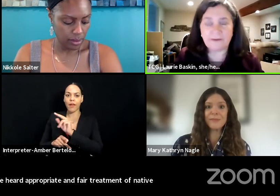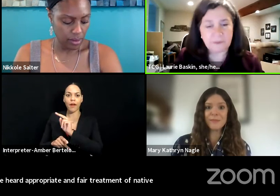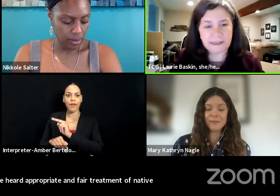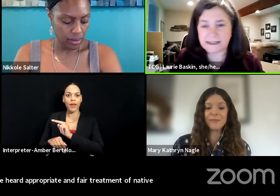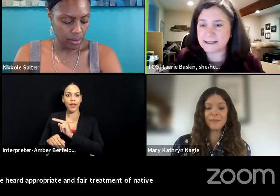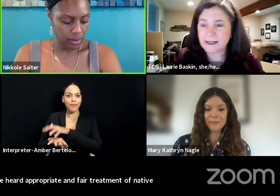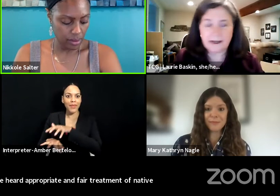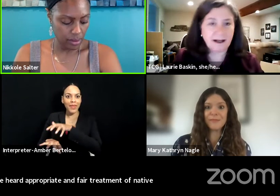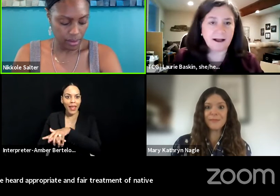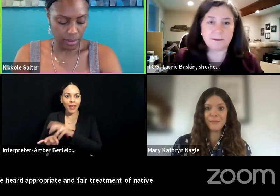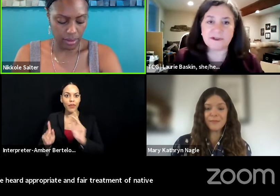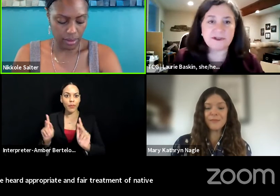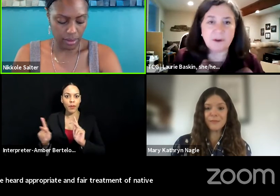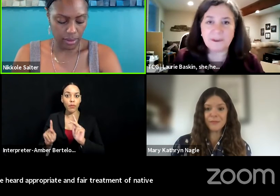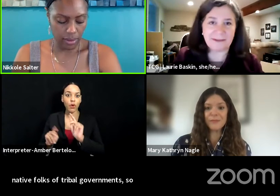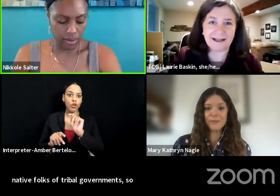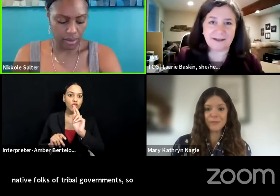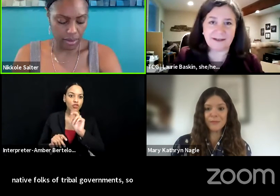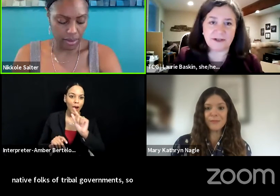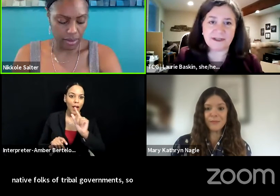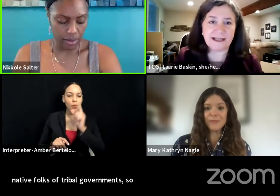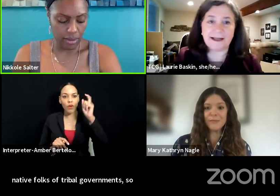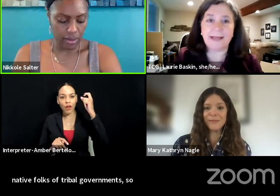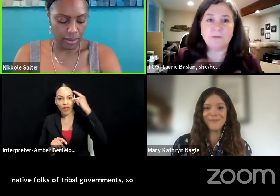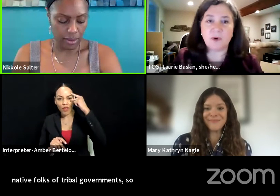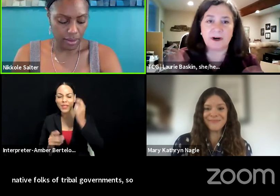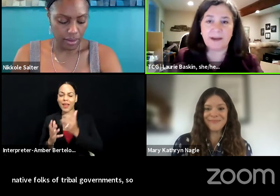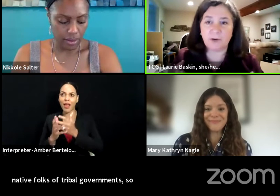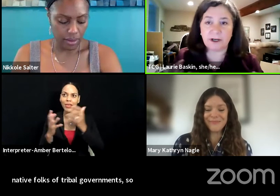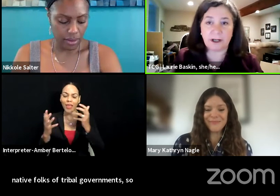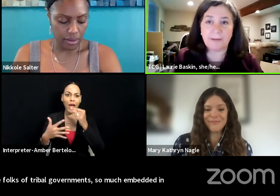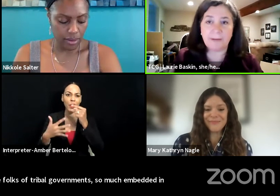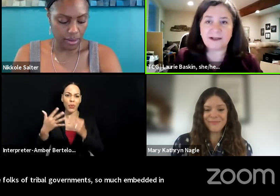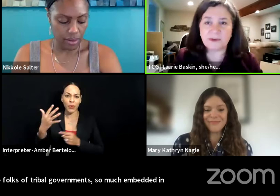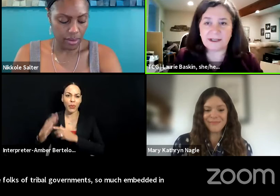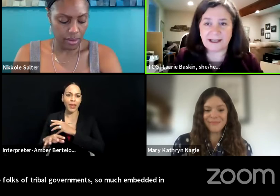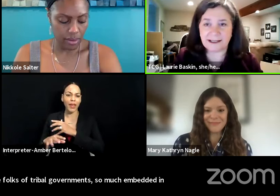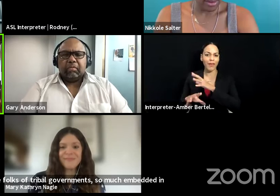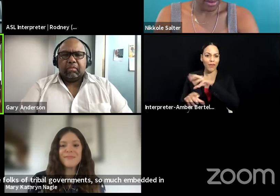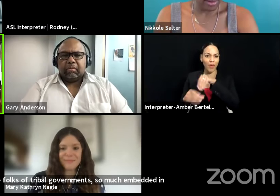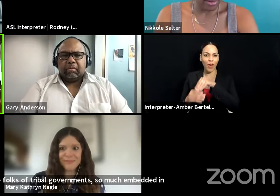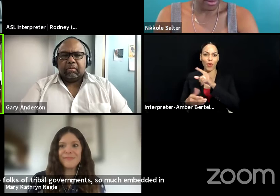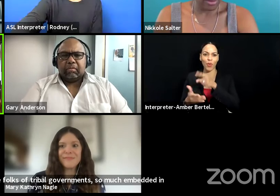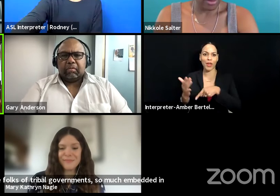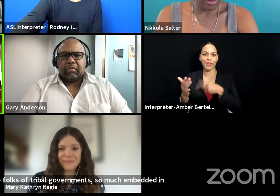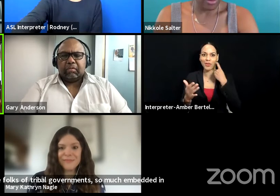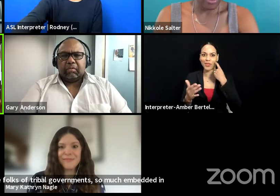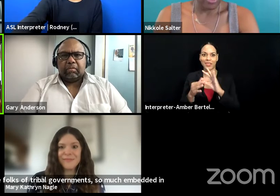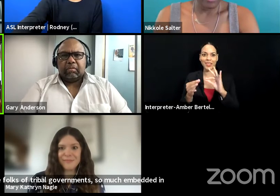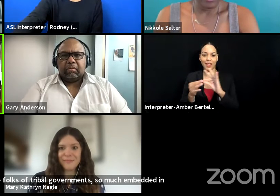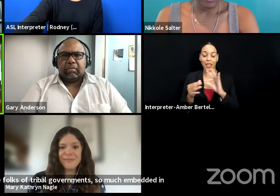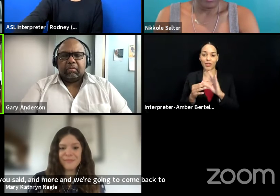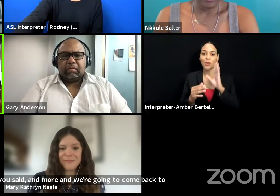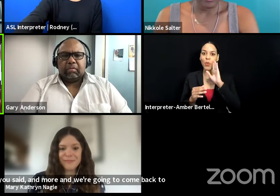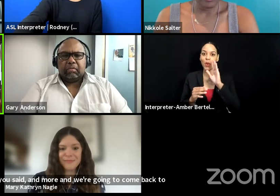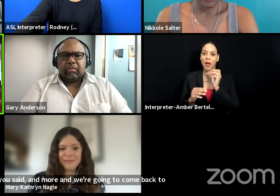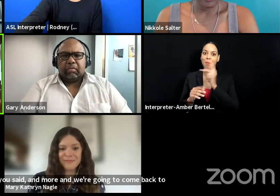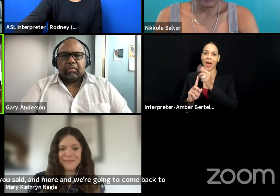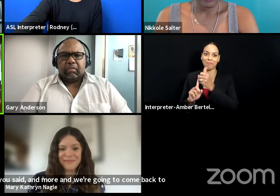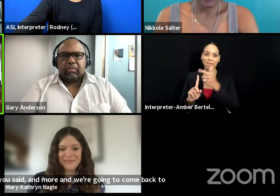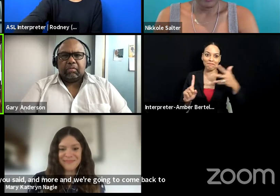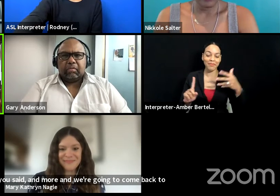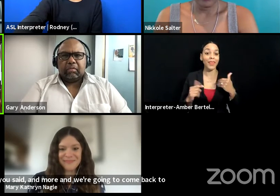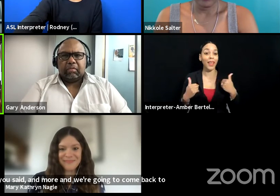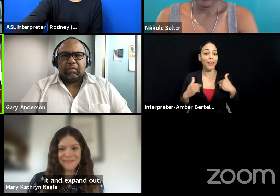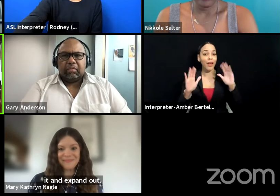tribal governments, so much embedded in what you said and more, and we're going to come back to it and expand out. There's also a lot of